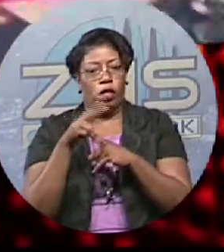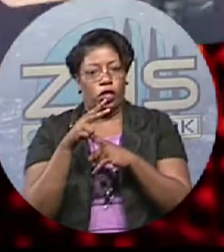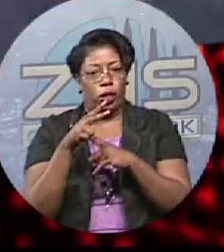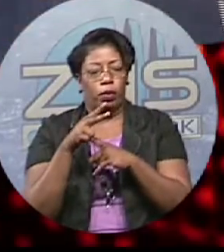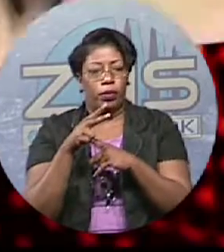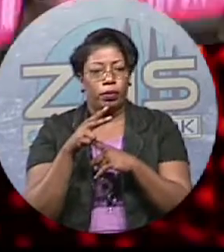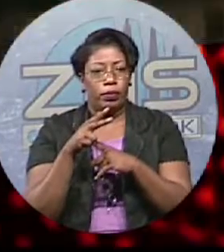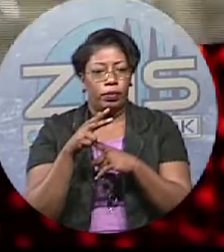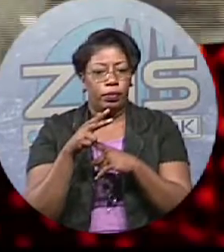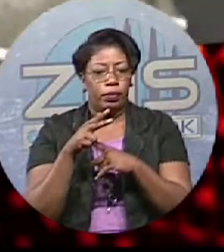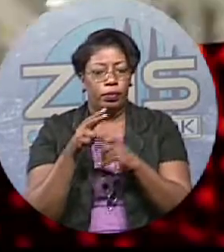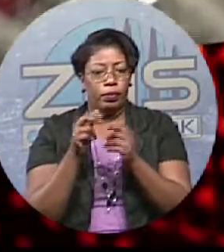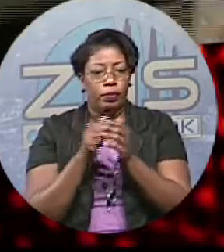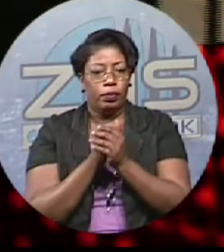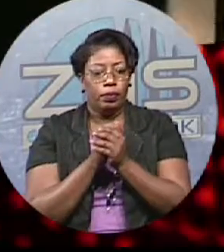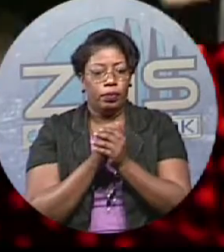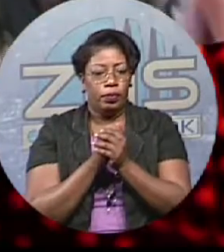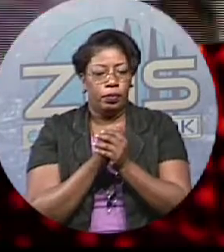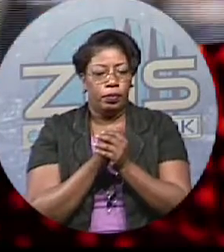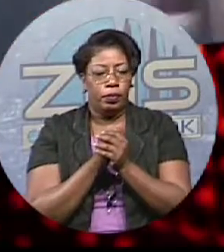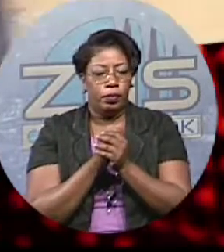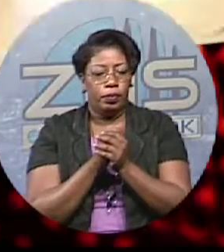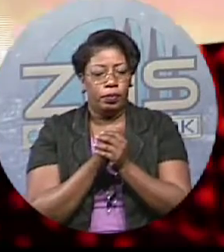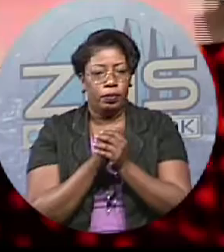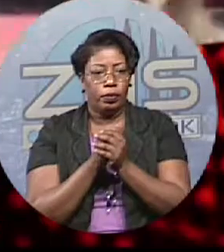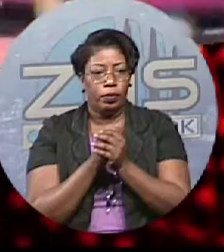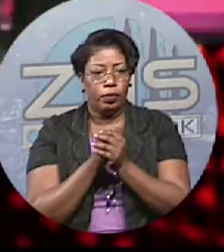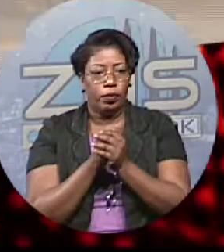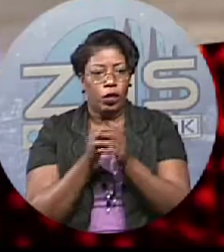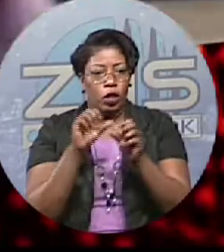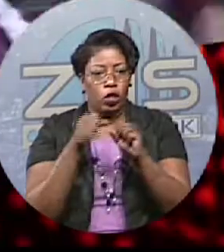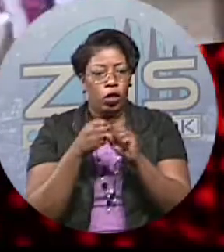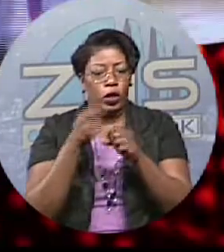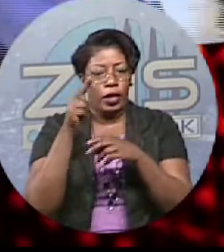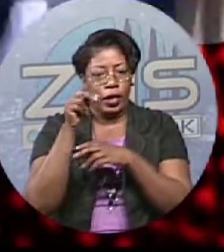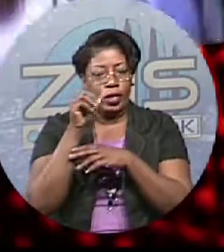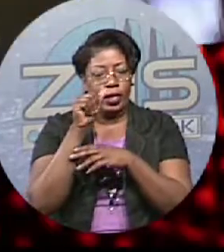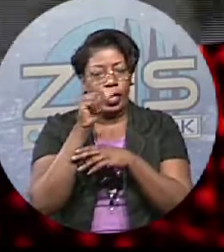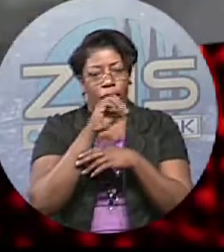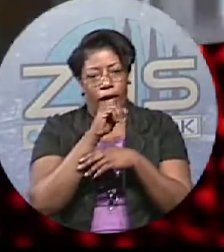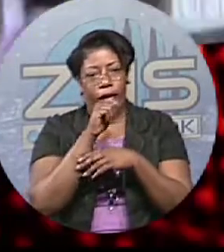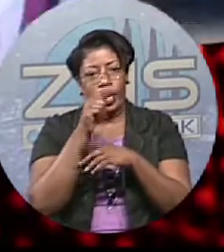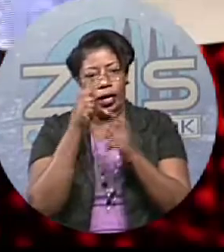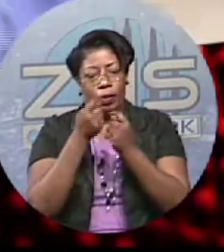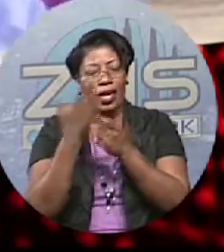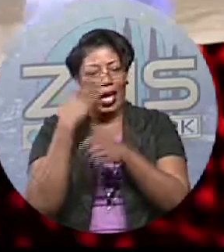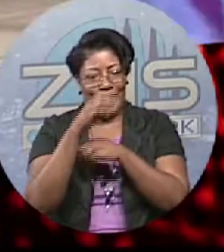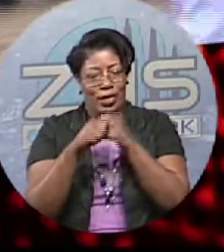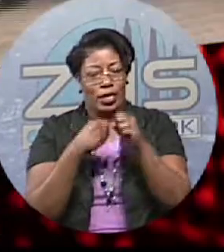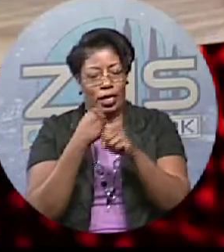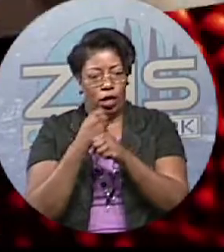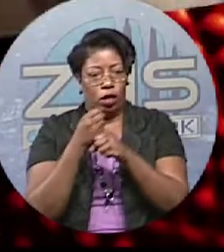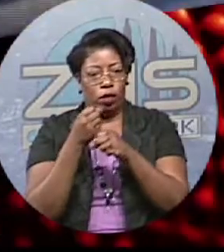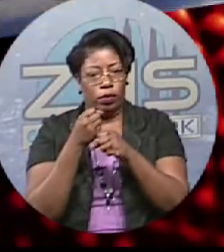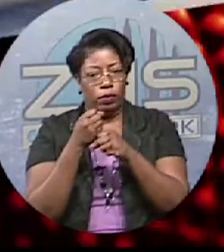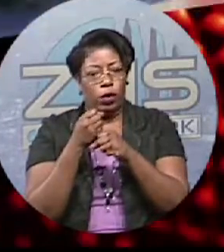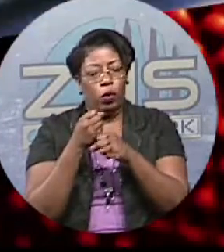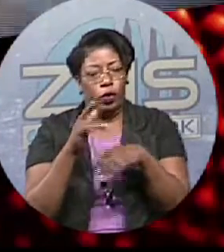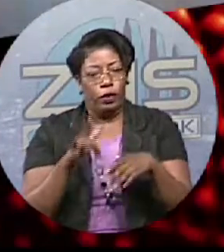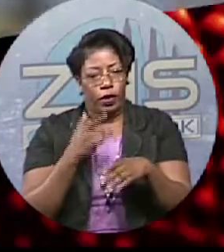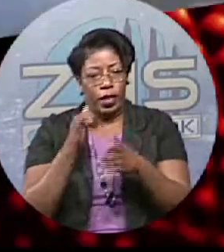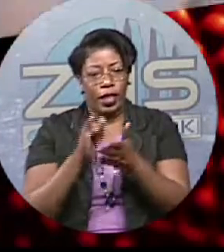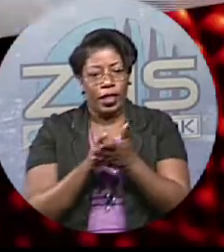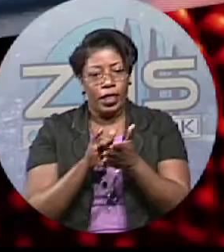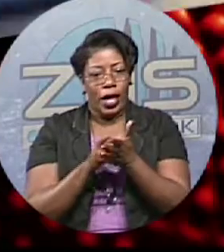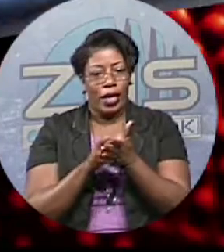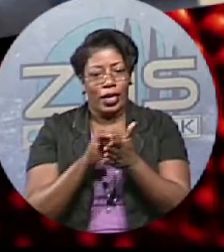also winning the conference championship in the A10. So just coming into the NCAA tournament last year, we lost in the first round. So we feel as though this